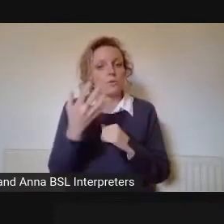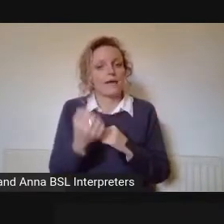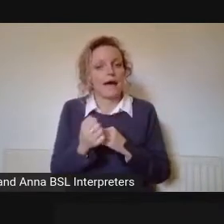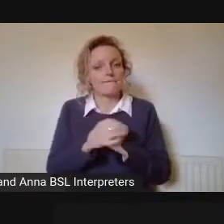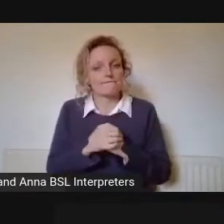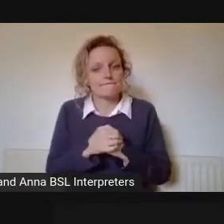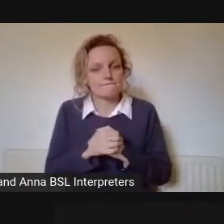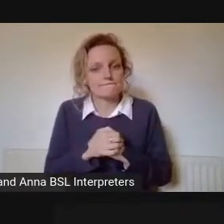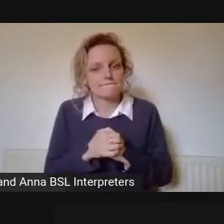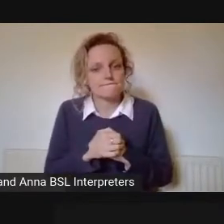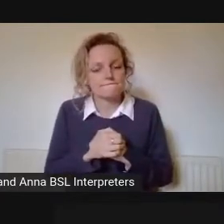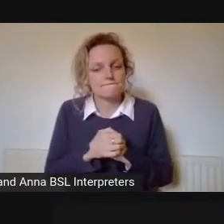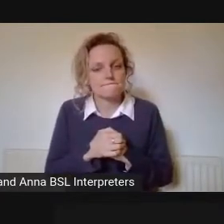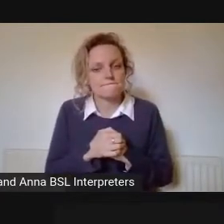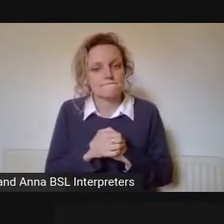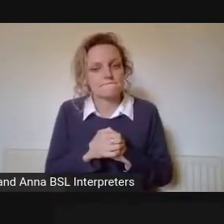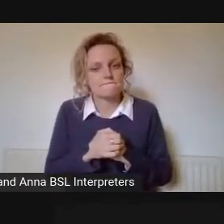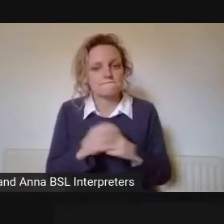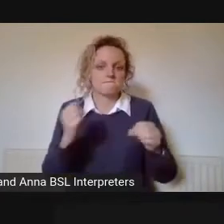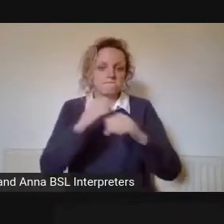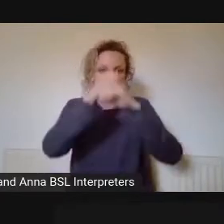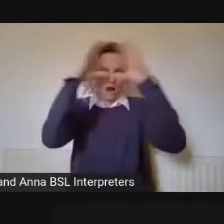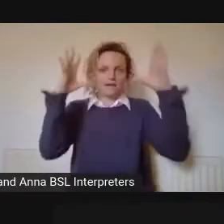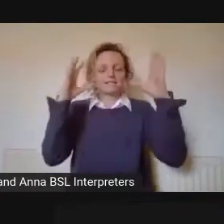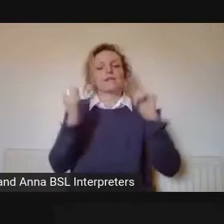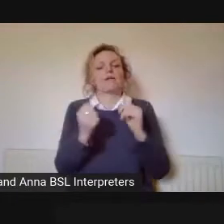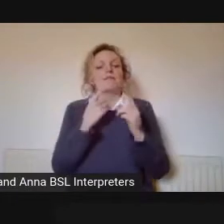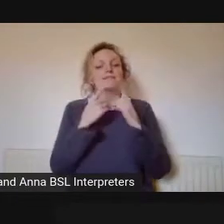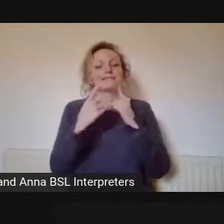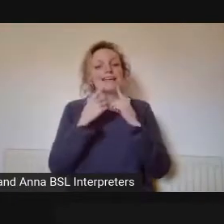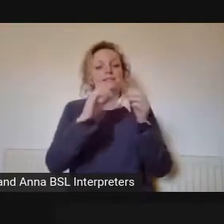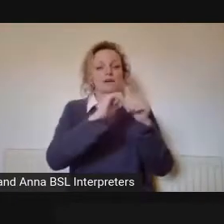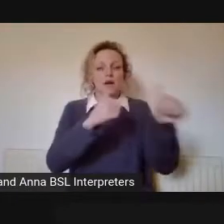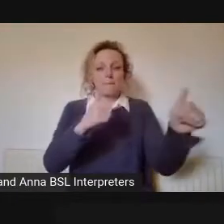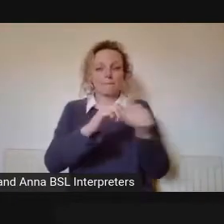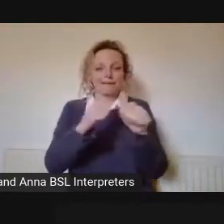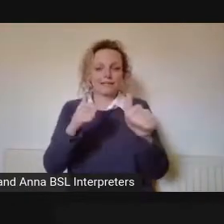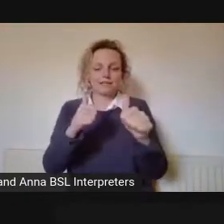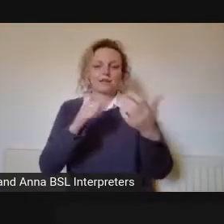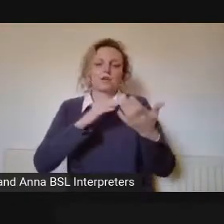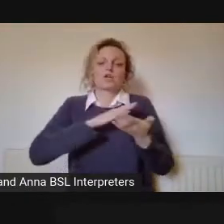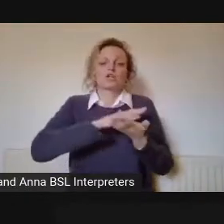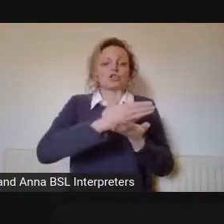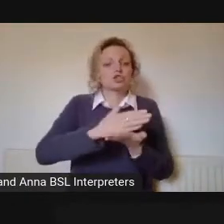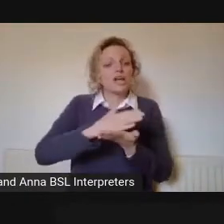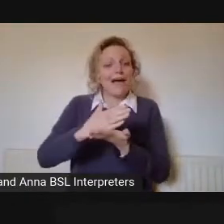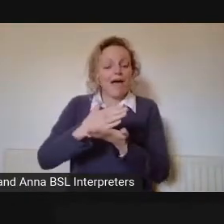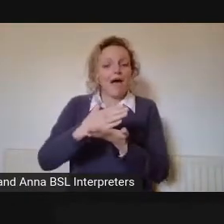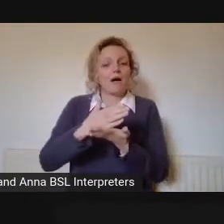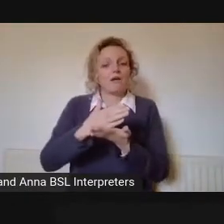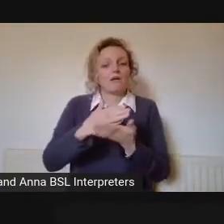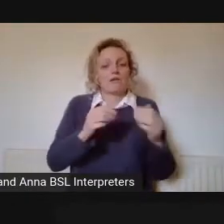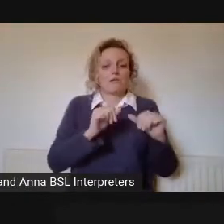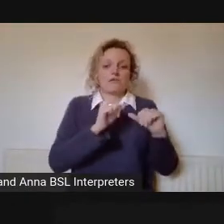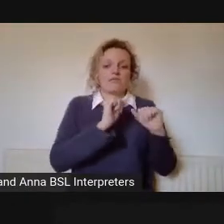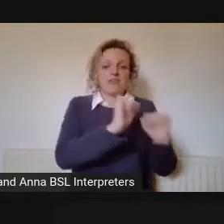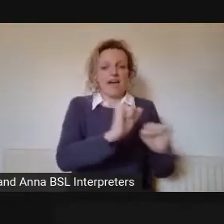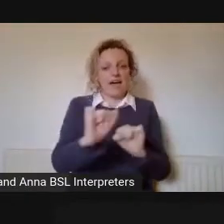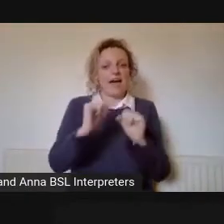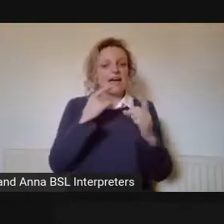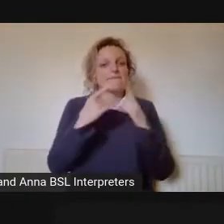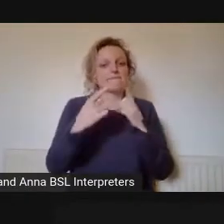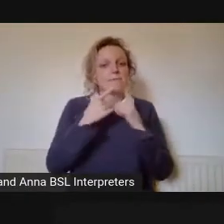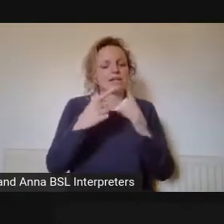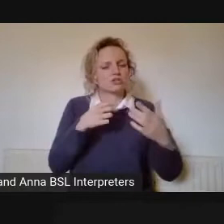data companies share the data for a limited amount of time. This is the concept of data philanthropy, like the companies is giving the data for the public good. And